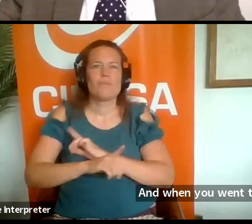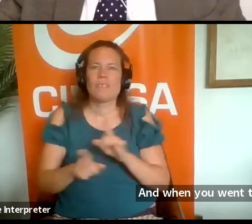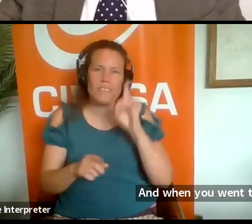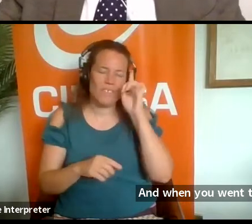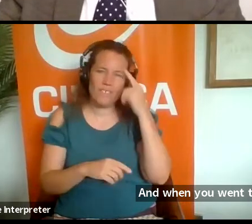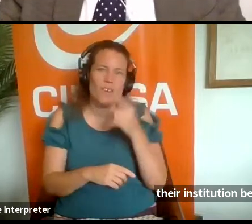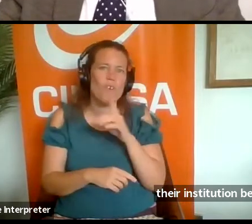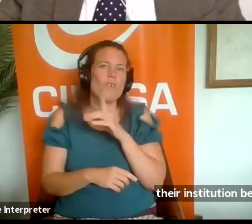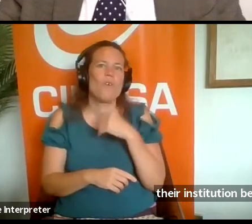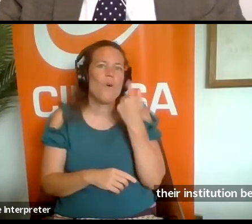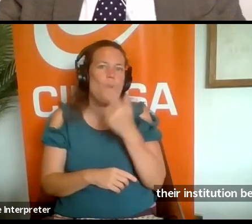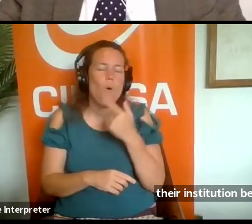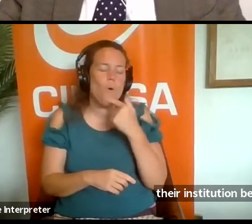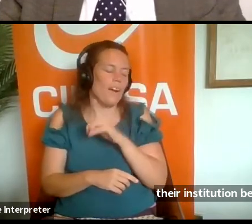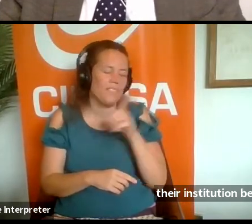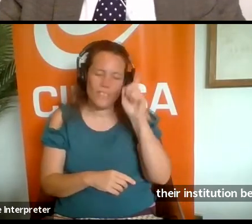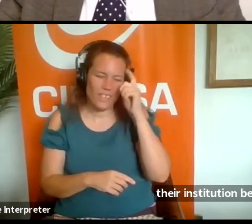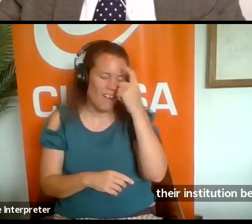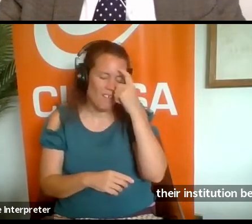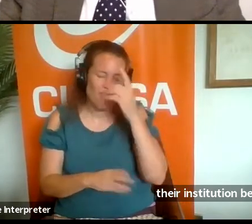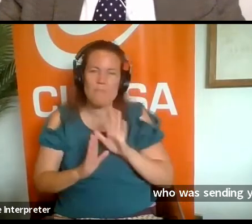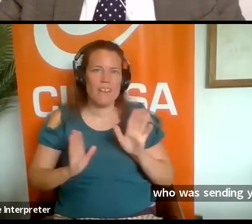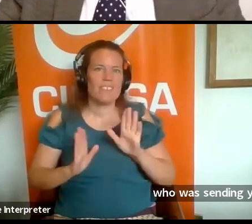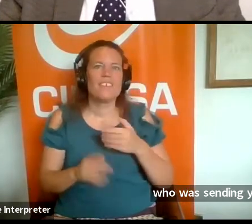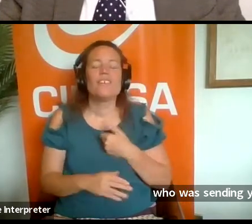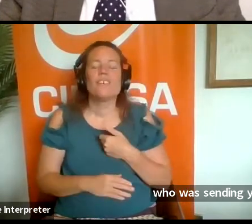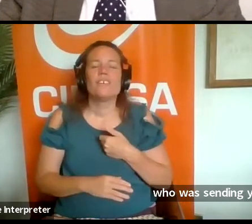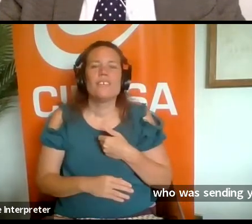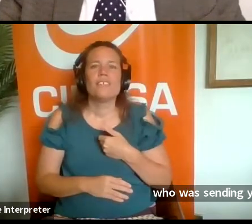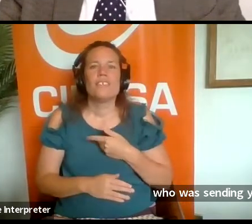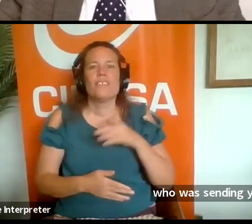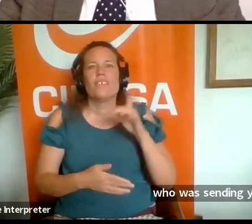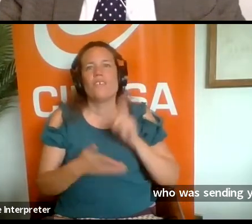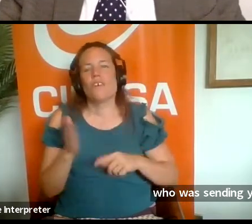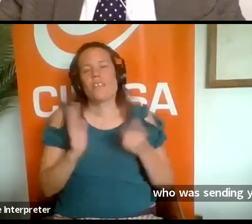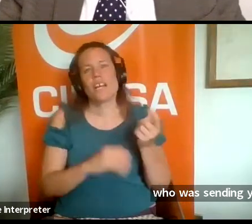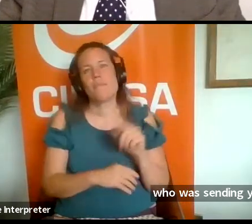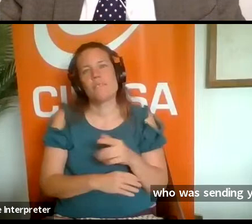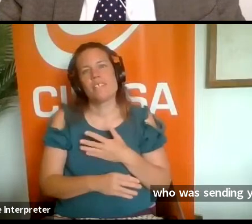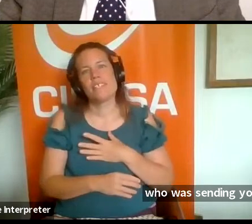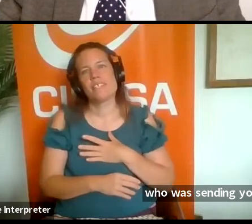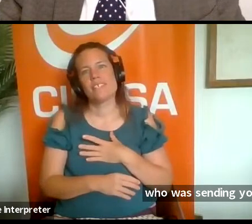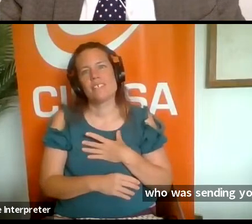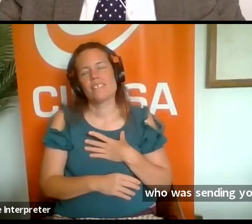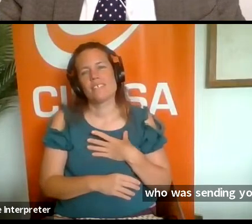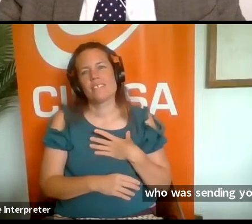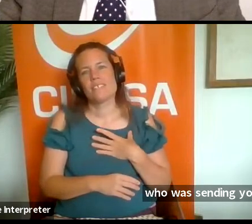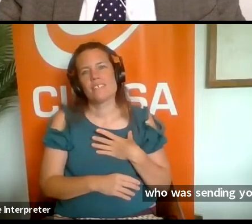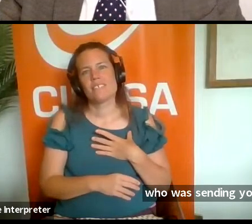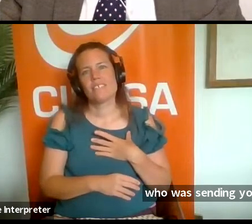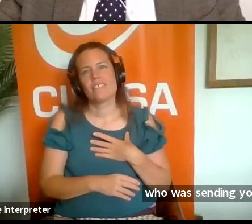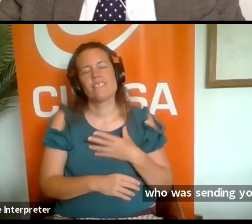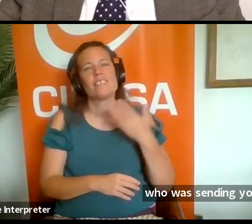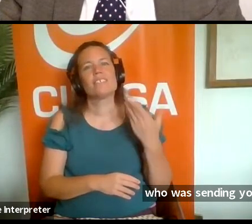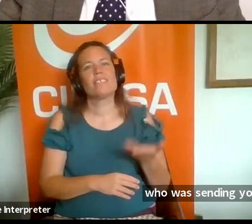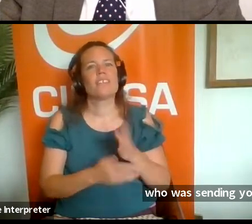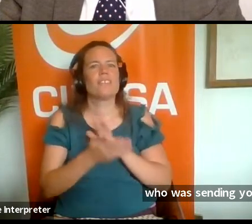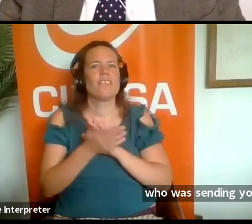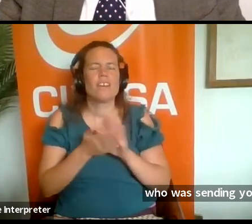and you're not government. And most of what comes like this is when it becomes very